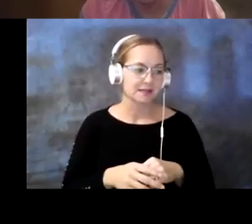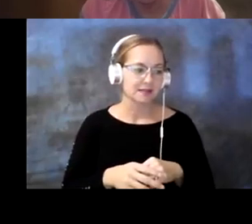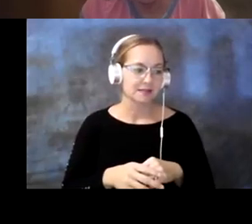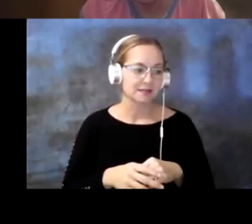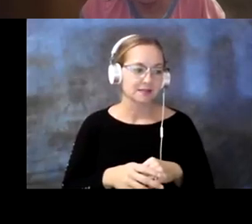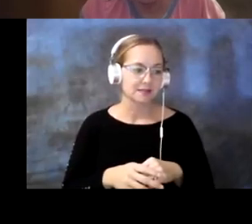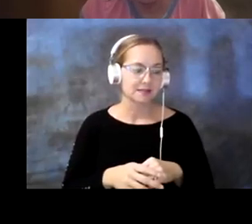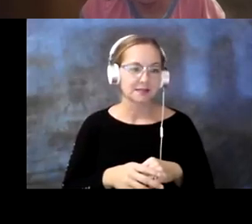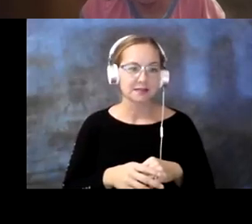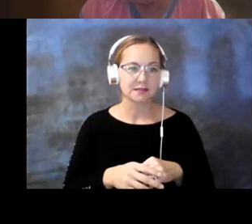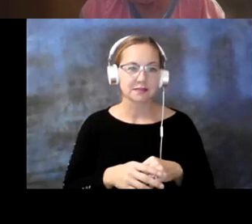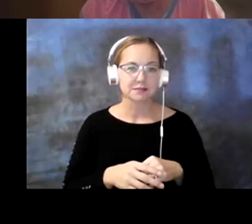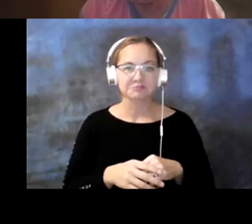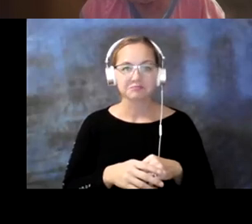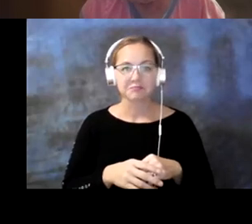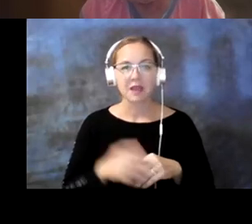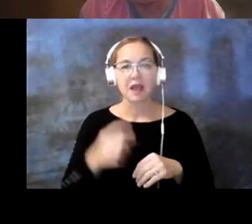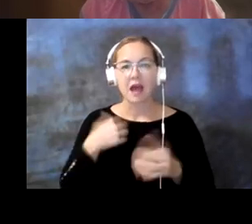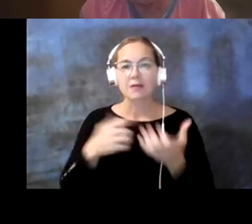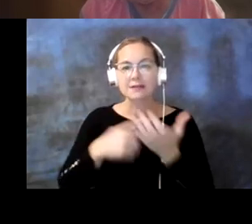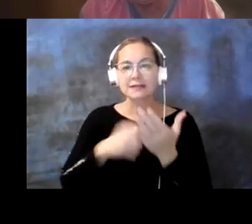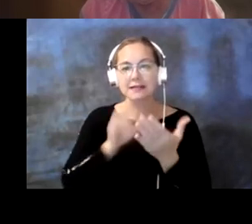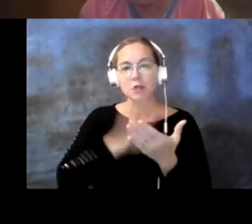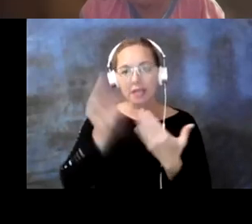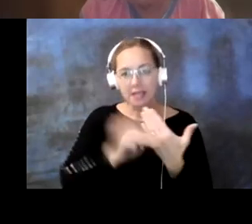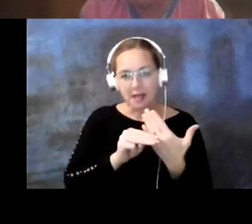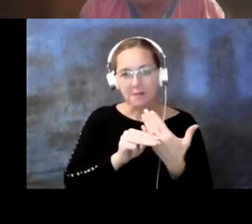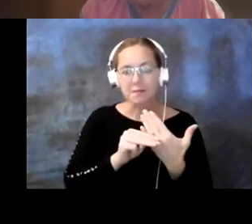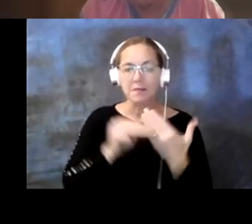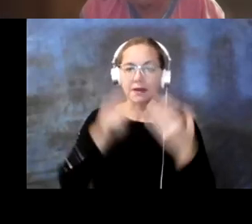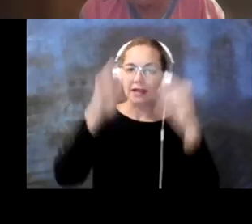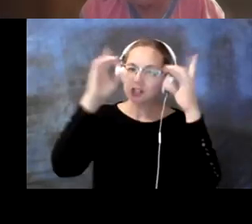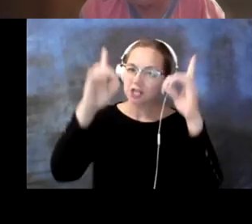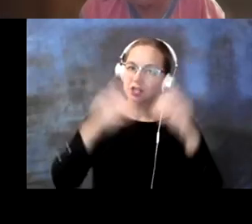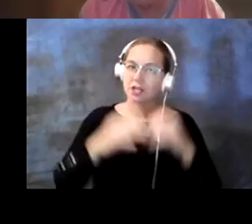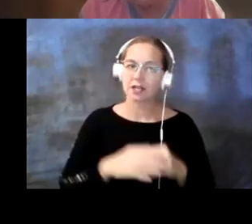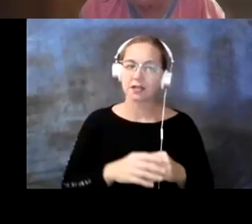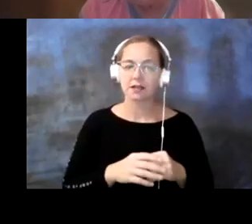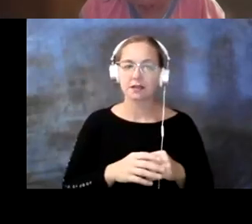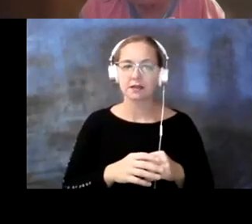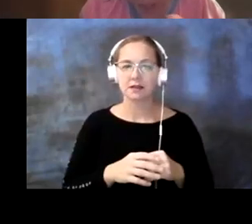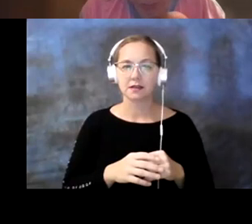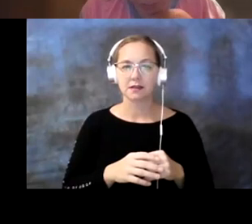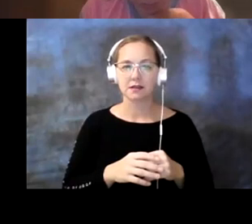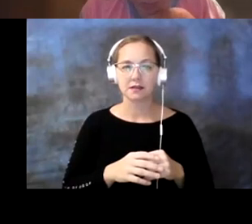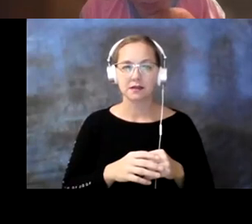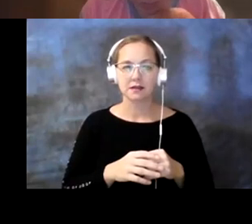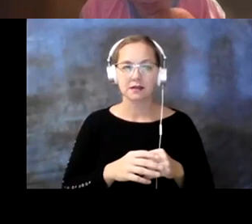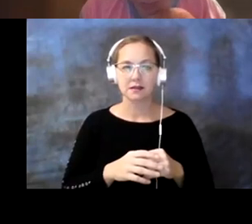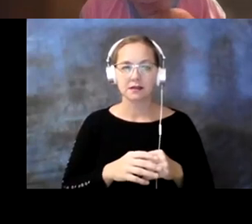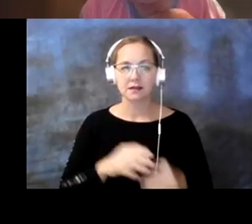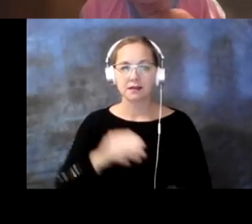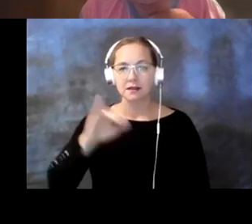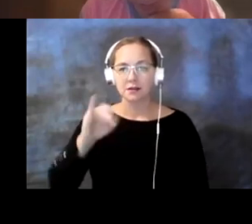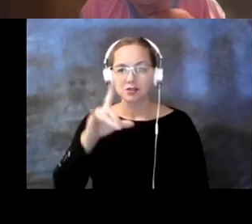about curriculum and education. And so Jessica L just said in the chat,